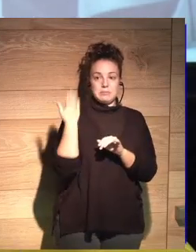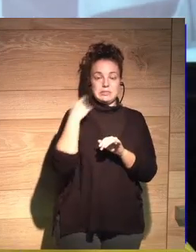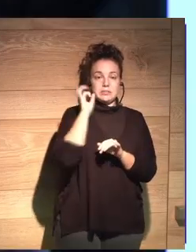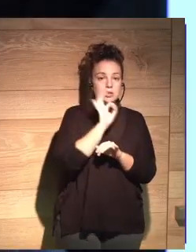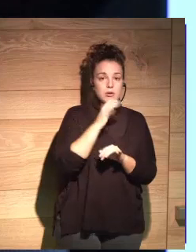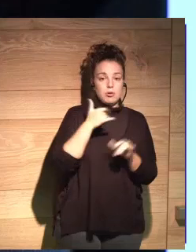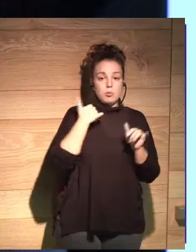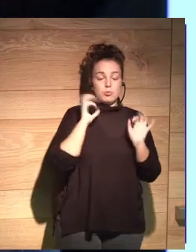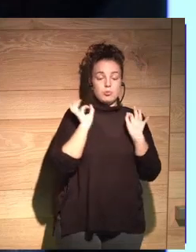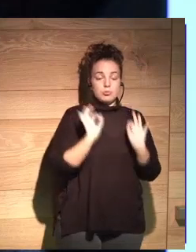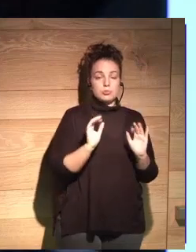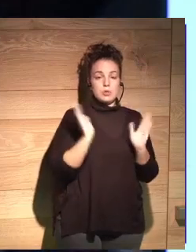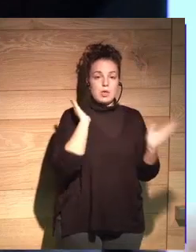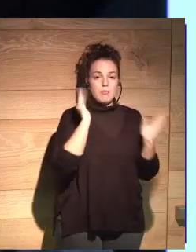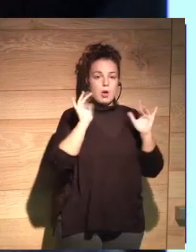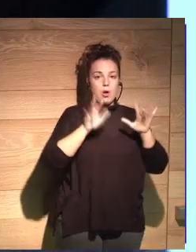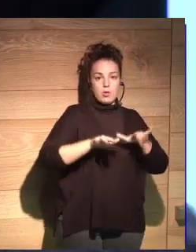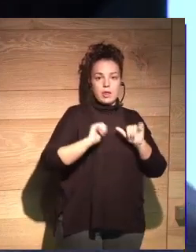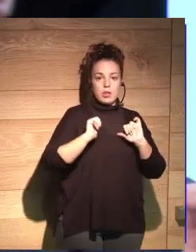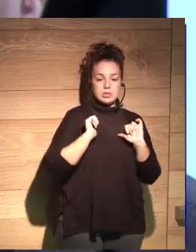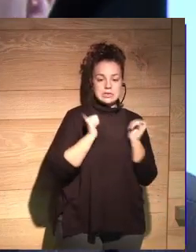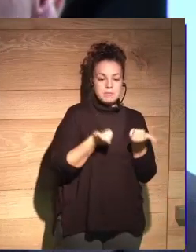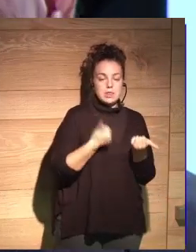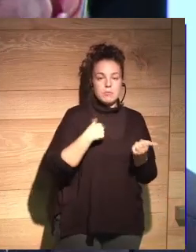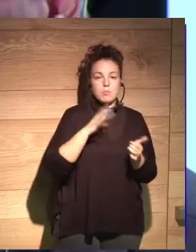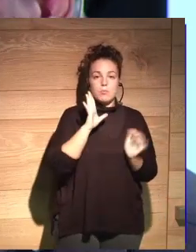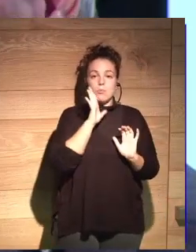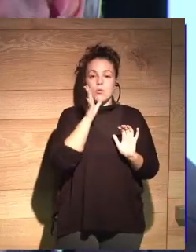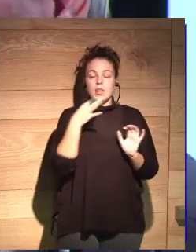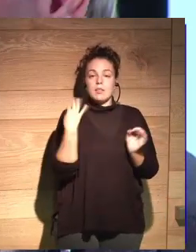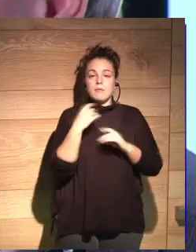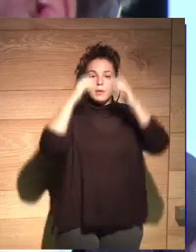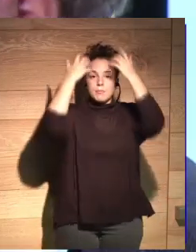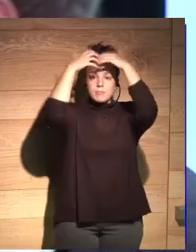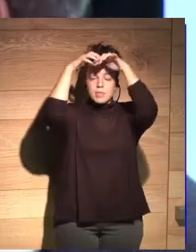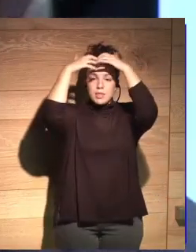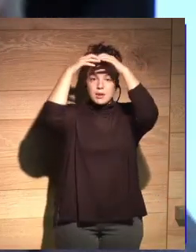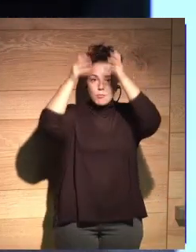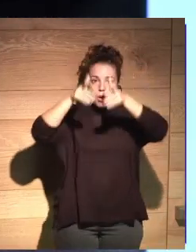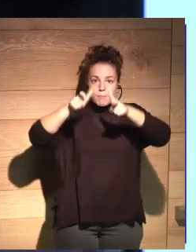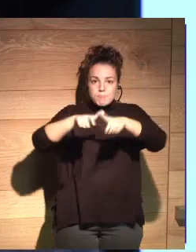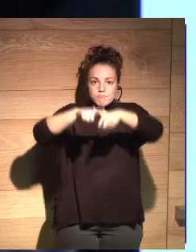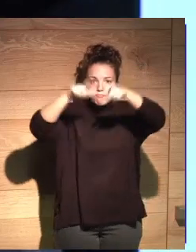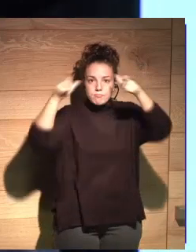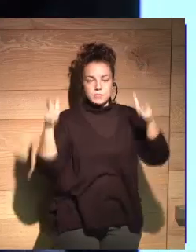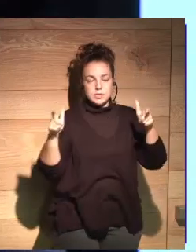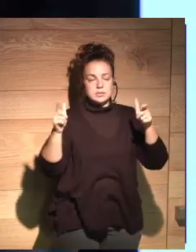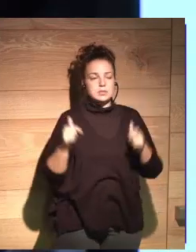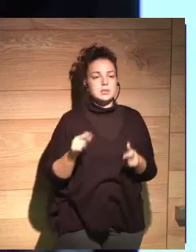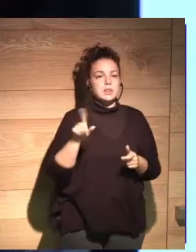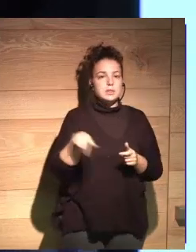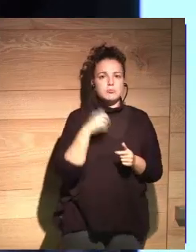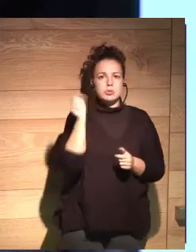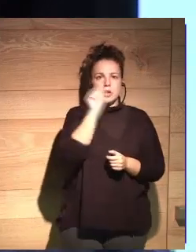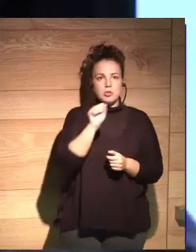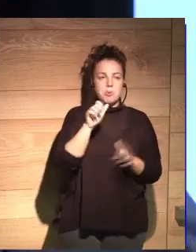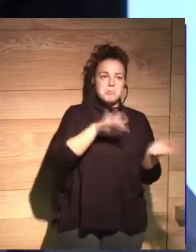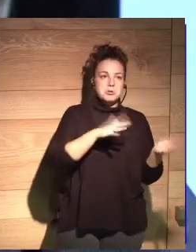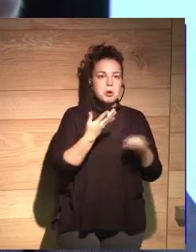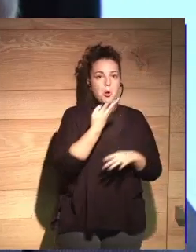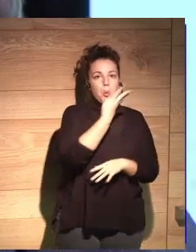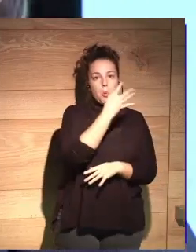minds. And that in turn came back to Vannevar Bush's work in the 1940s, where he was thinking about